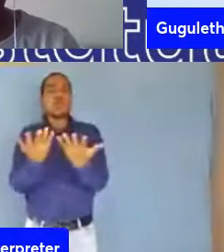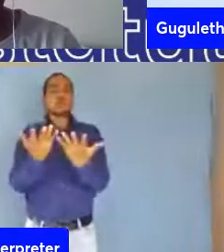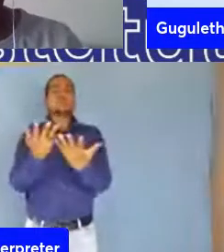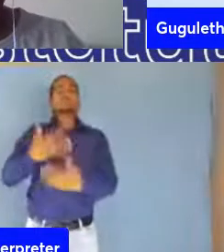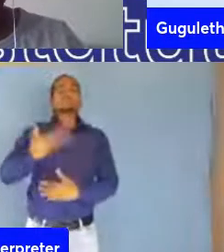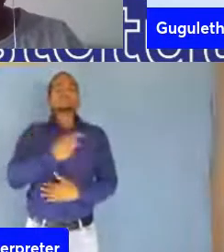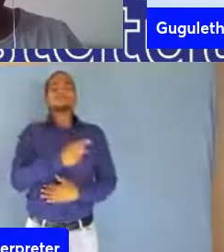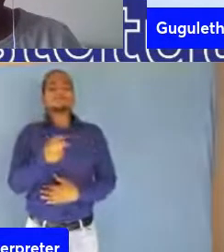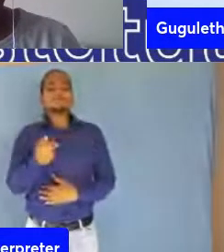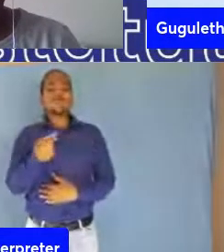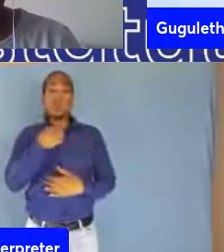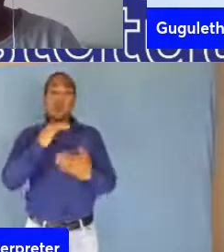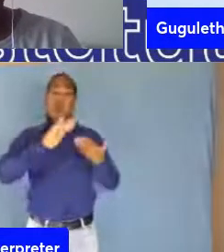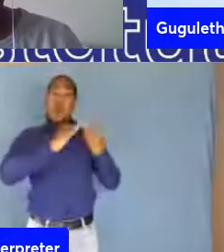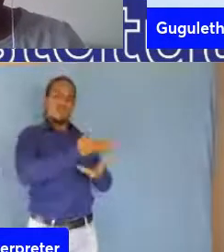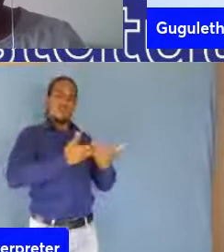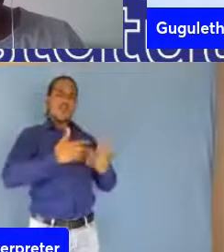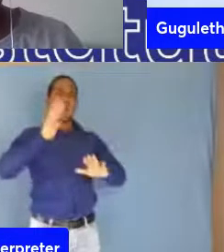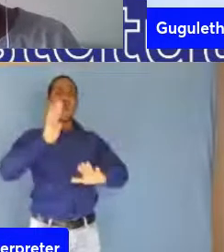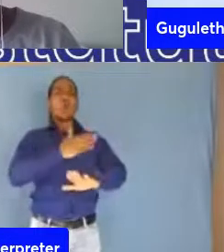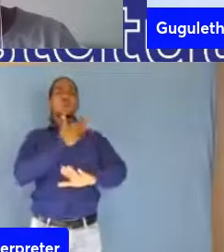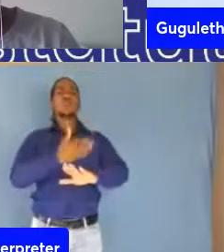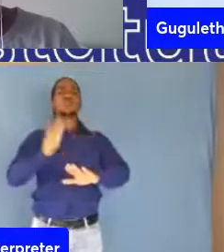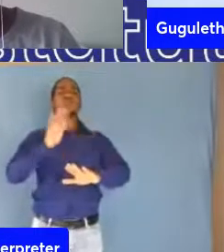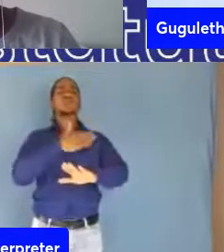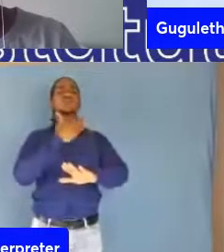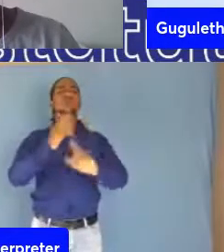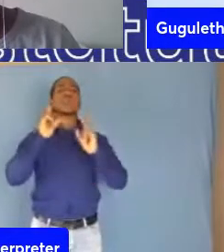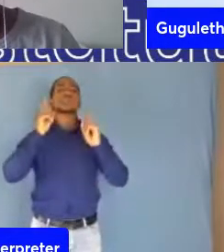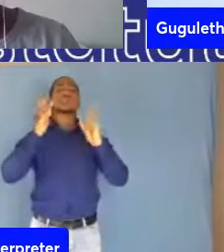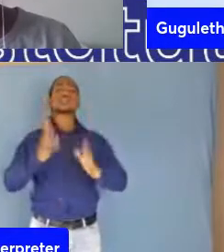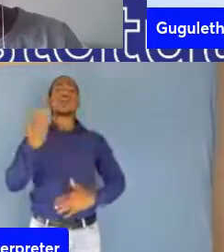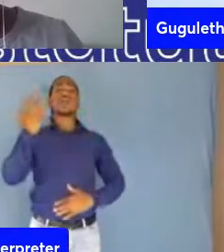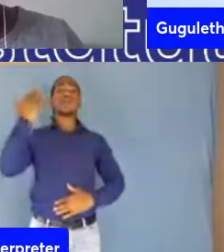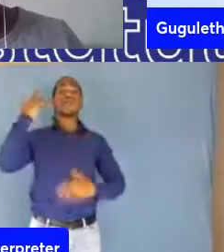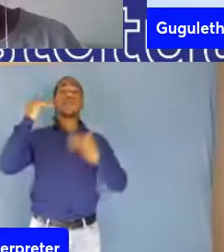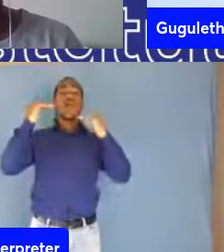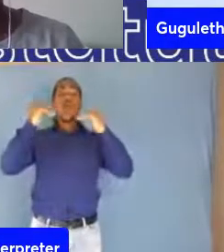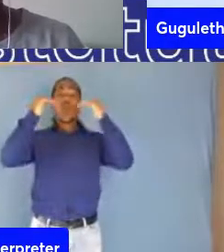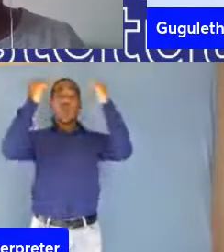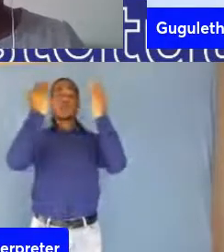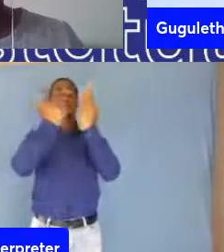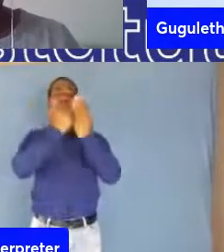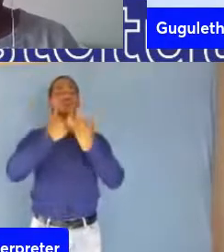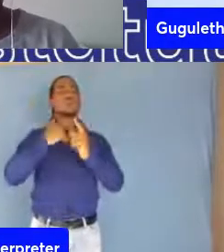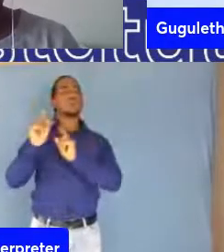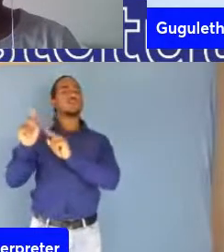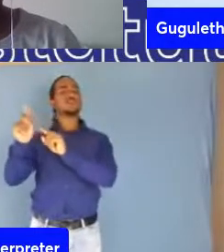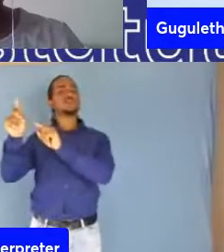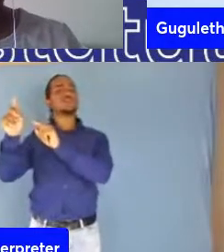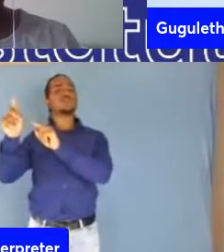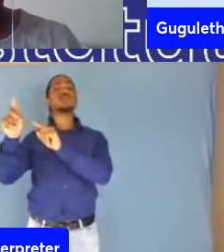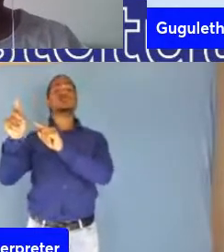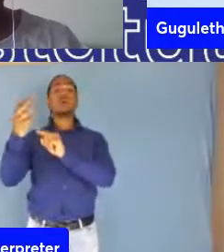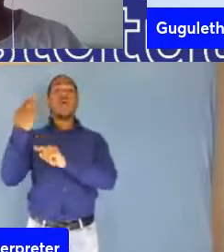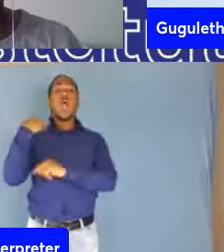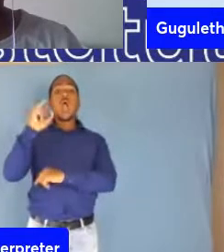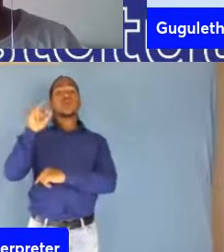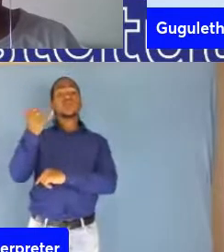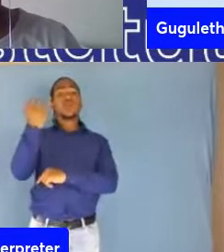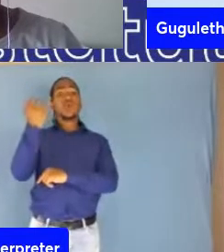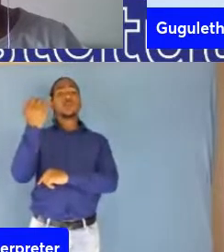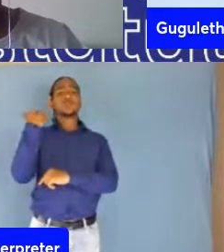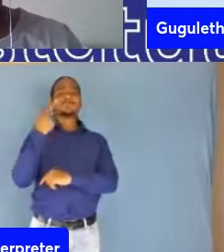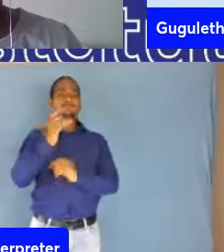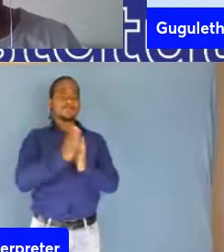teacher in a former high school that I attended, who I knew being in Joburg that actually this guy was taking advantage of